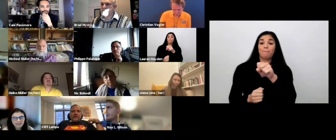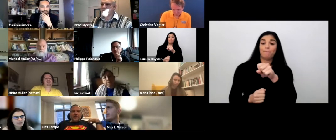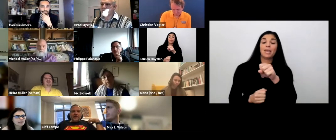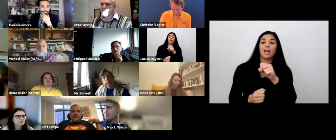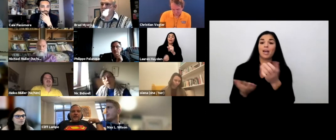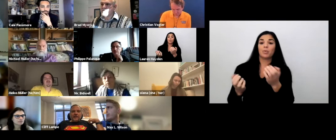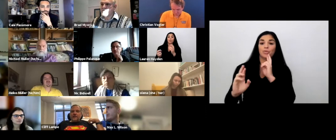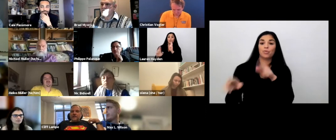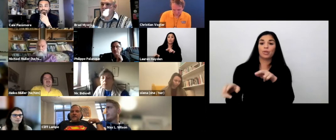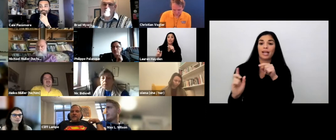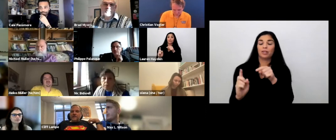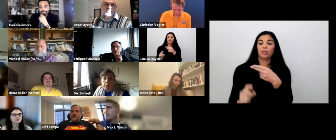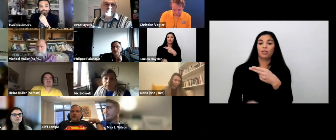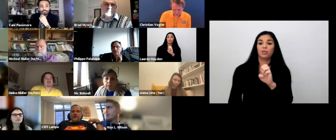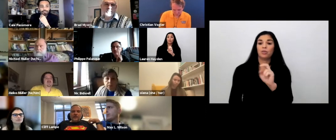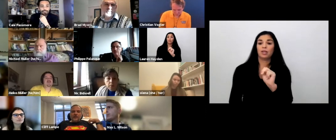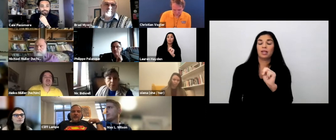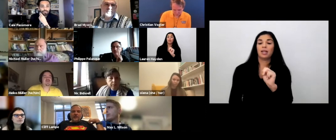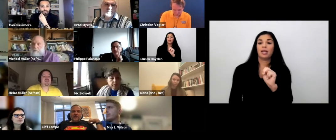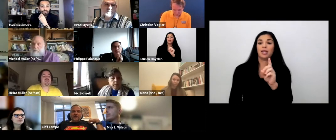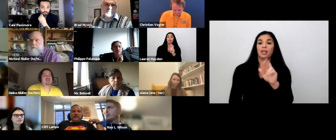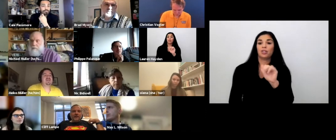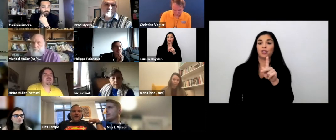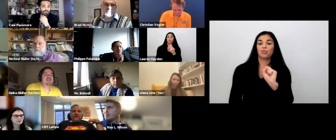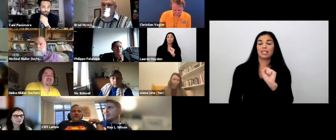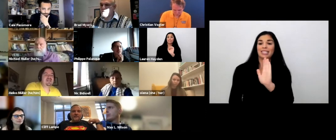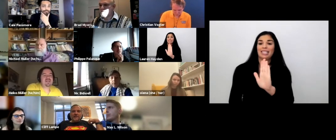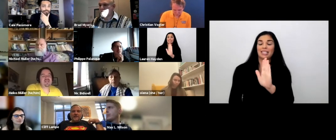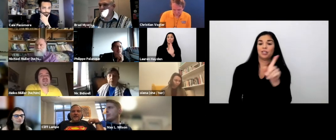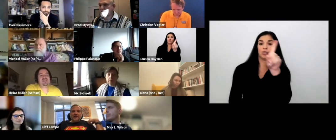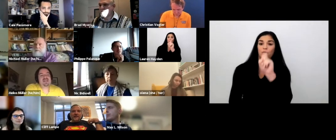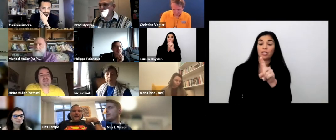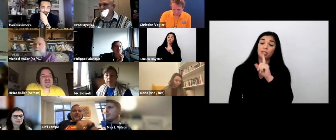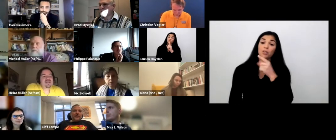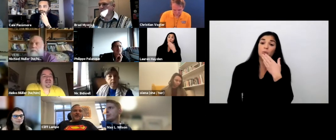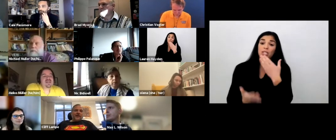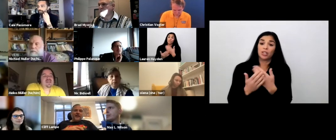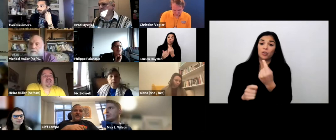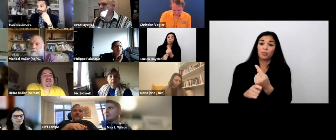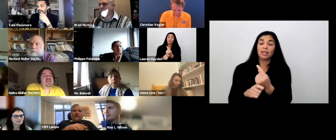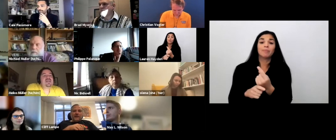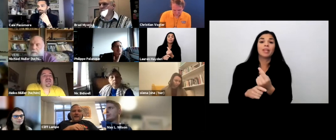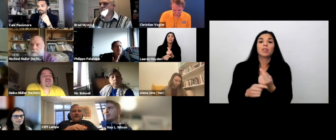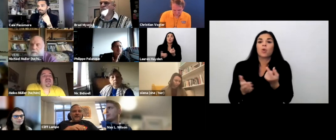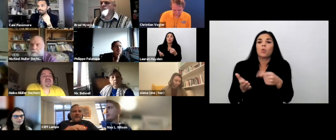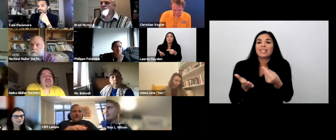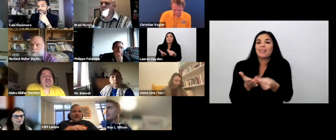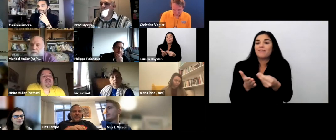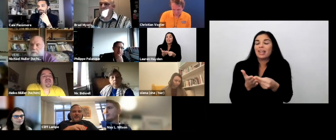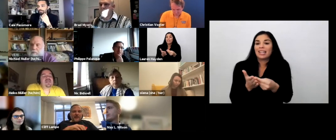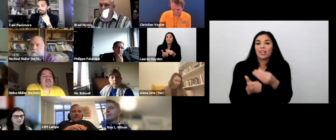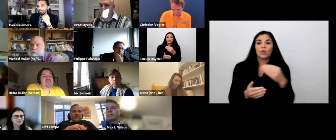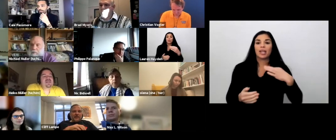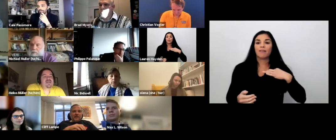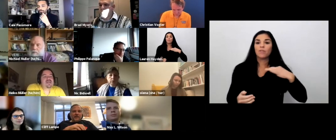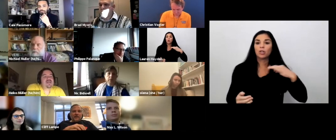to Hendrik's question because it's really, really good, right? Which is basically, what's the financial and volunteer sustainability of